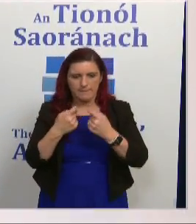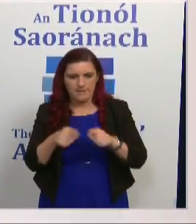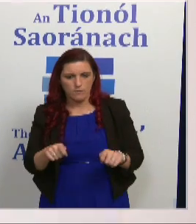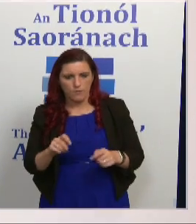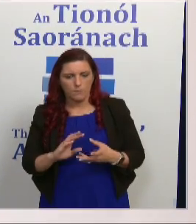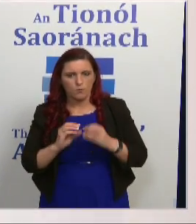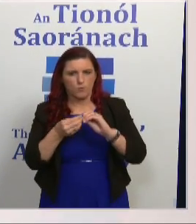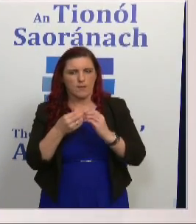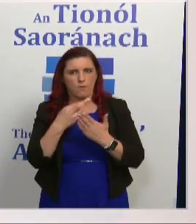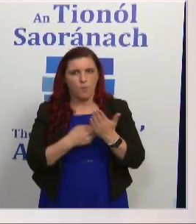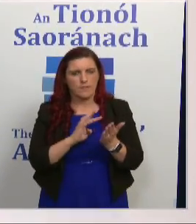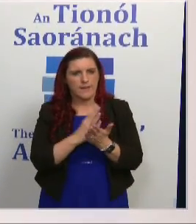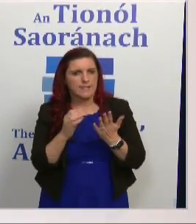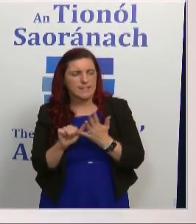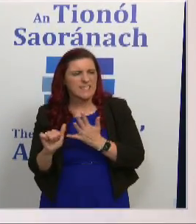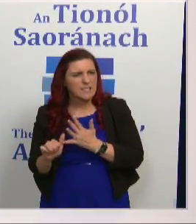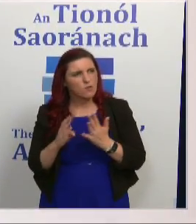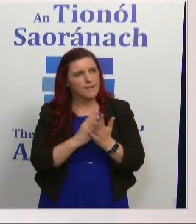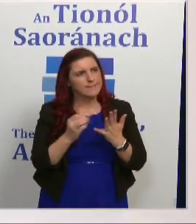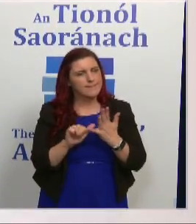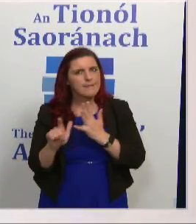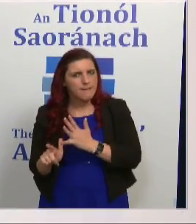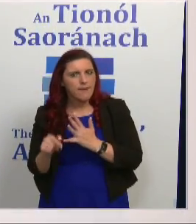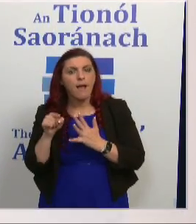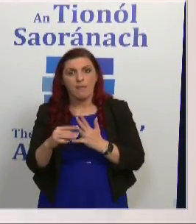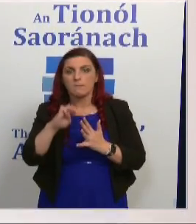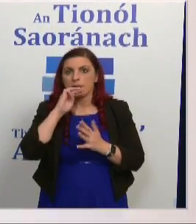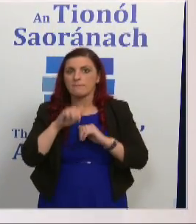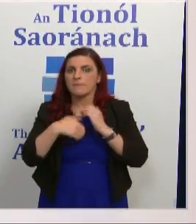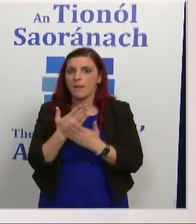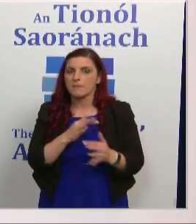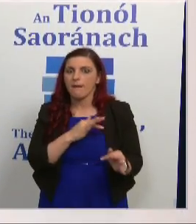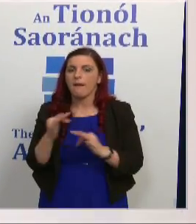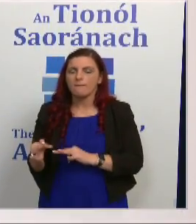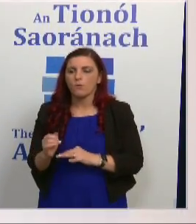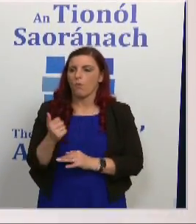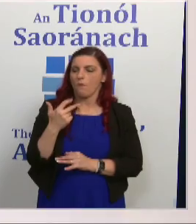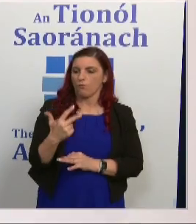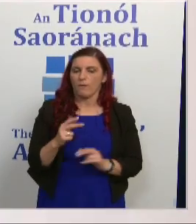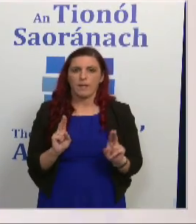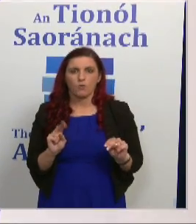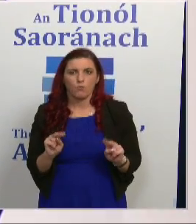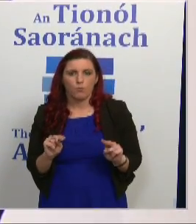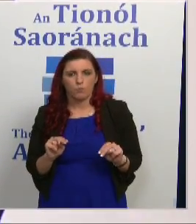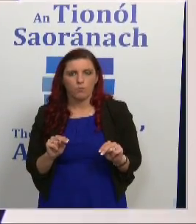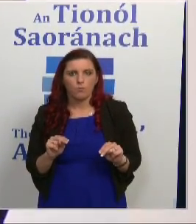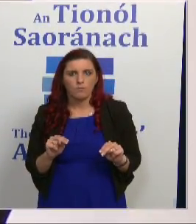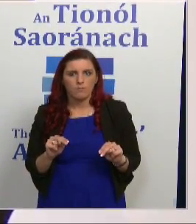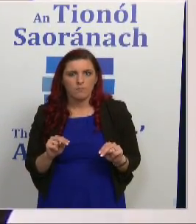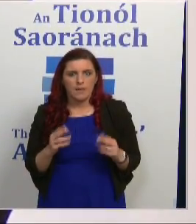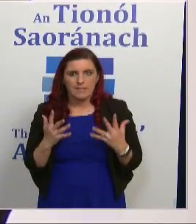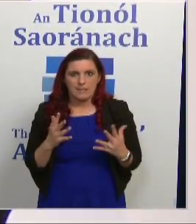report in 1966 or 67, and it leads to the development of 3 new significant developments.